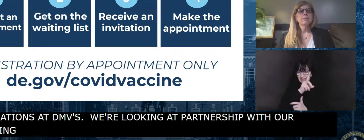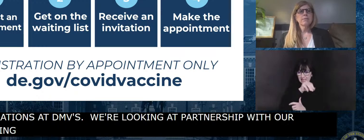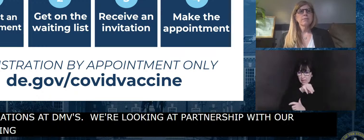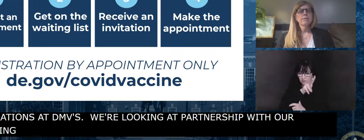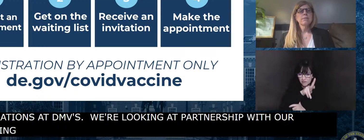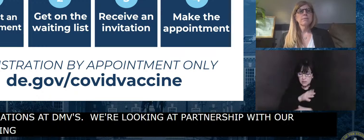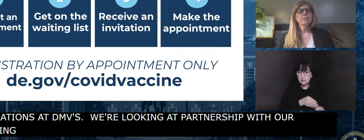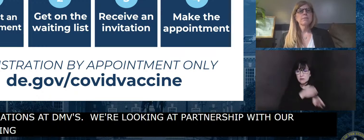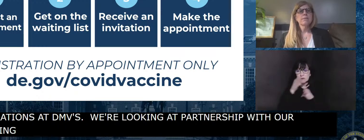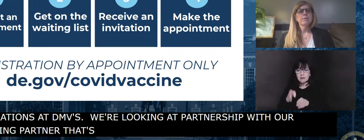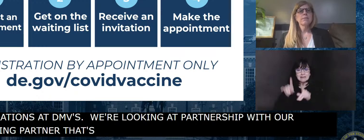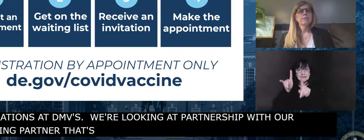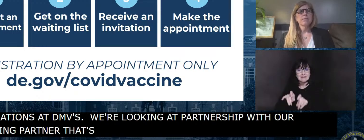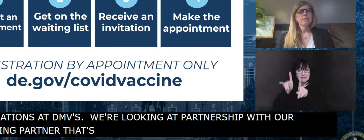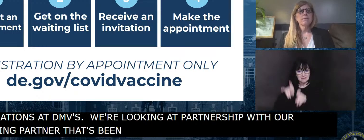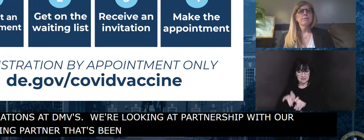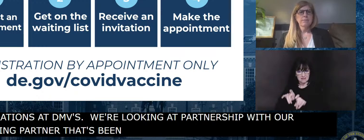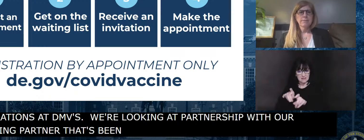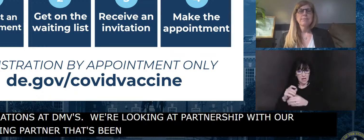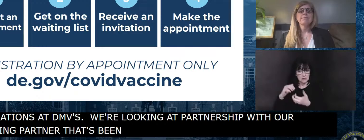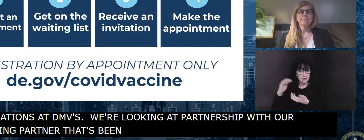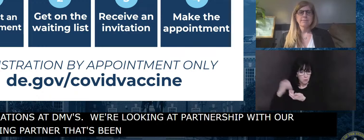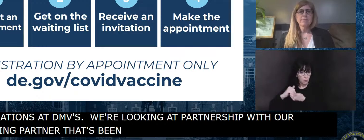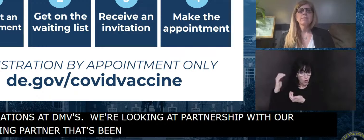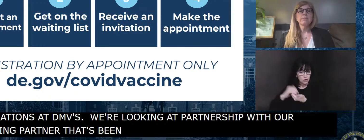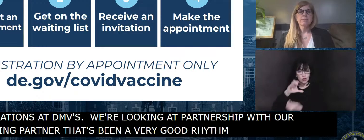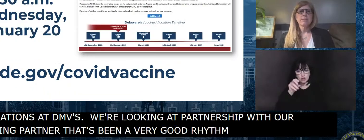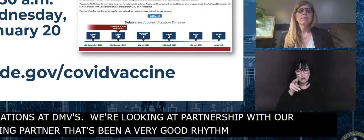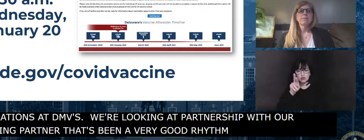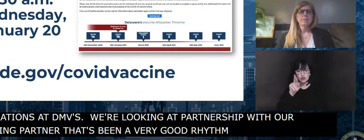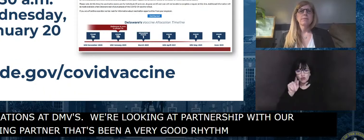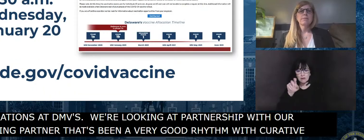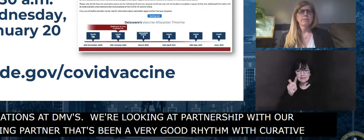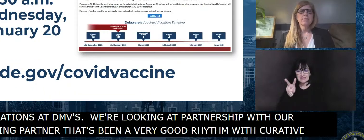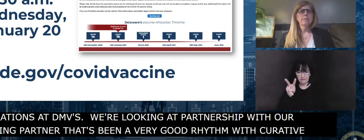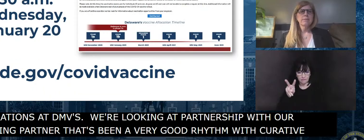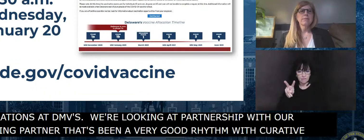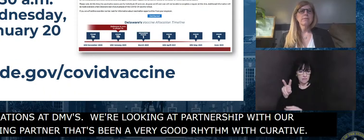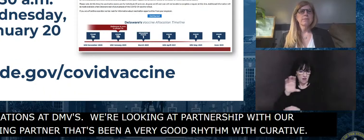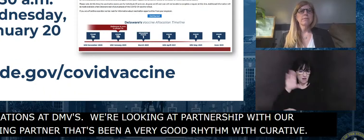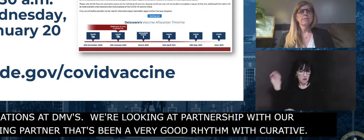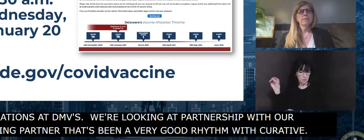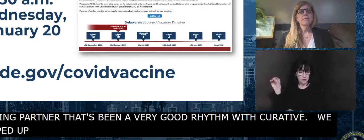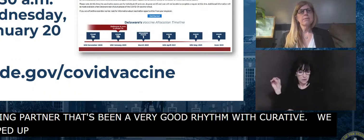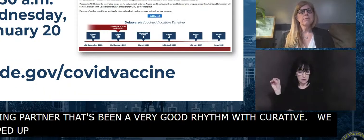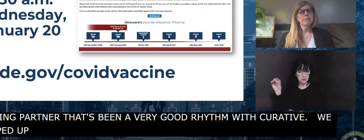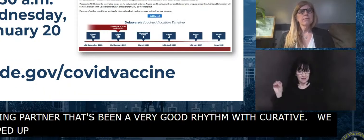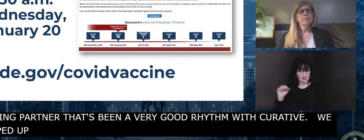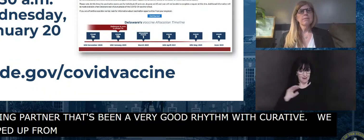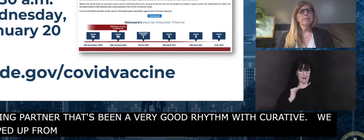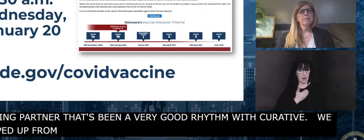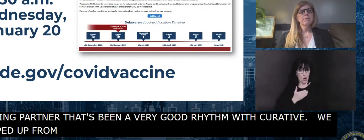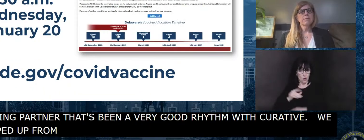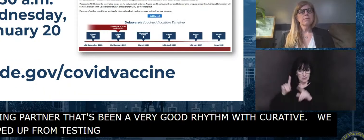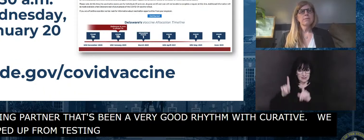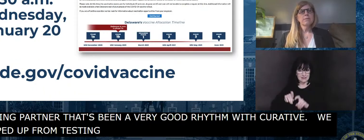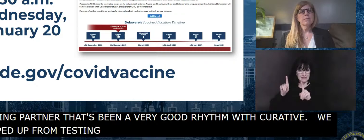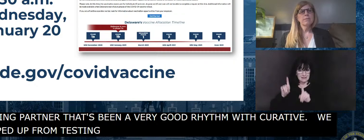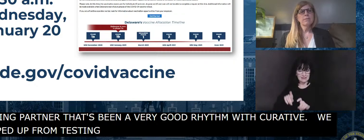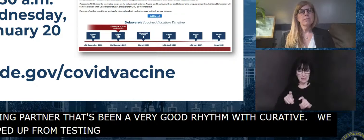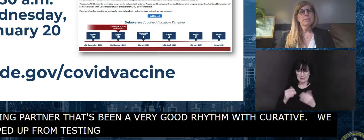good relationship with Curative. We have ramped up from testing somewhere in the 20